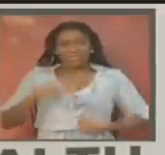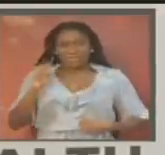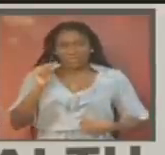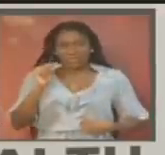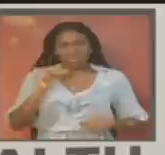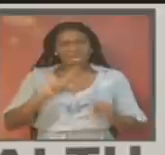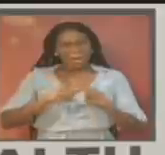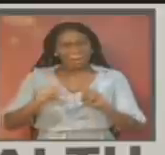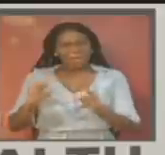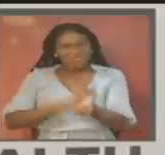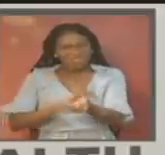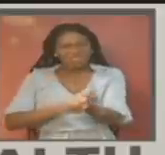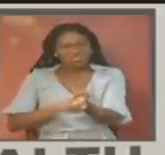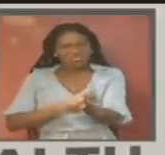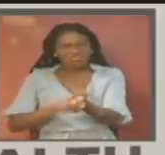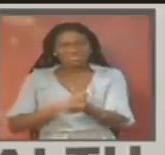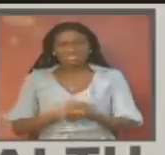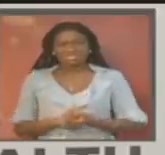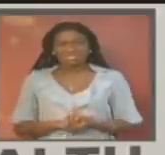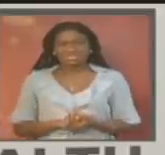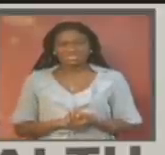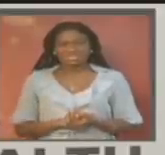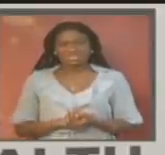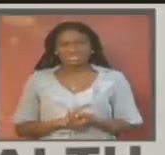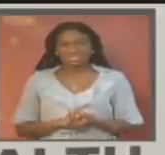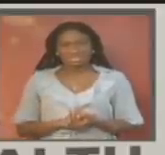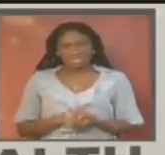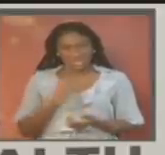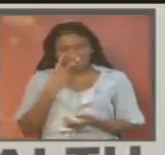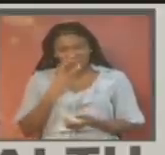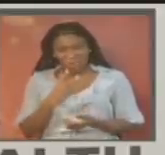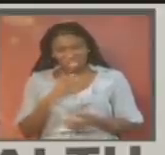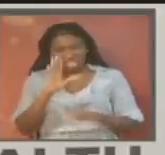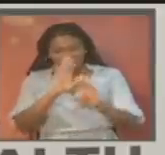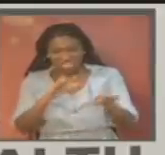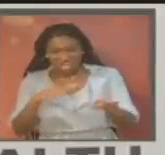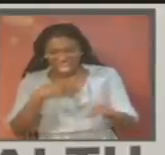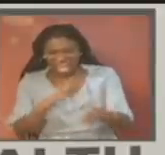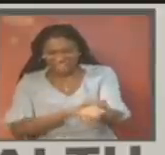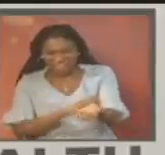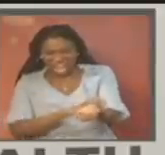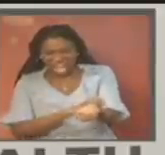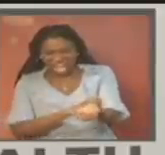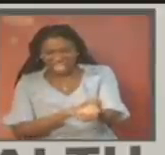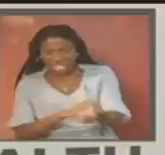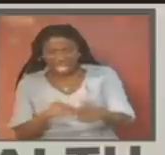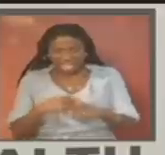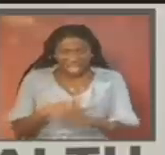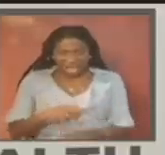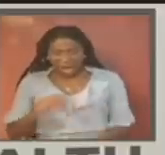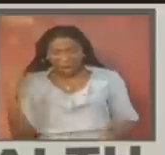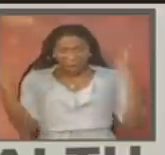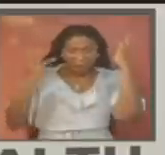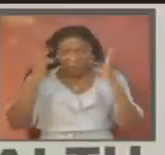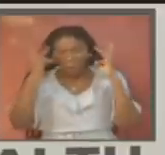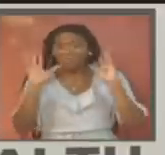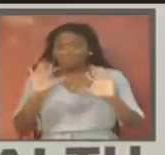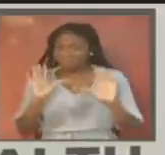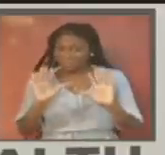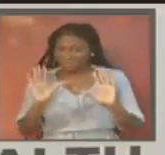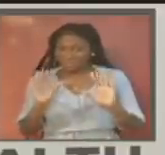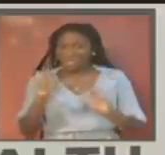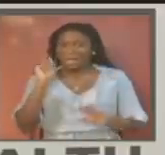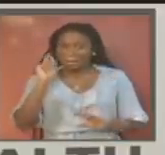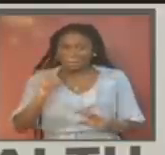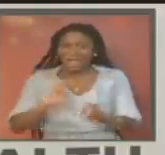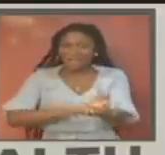But remember, don't see a rash on your child and think, oh, it could be Miss C. It just has to be a rash in conjunction with